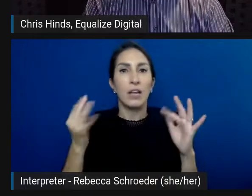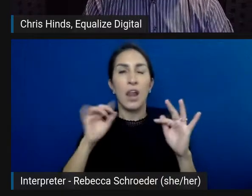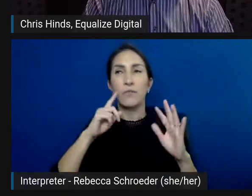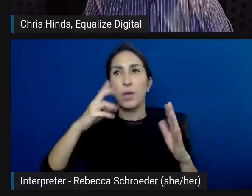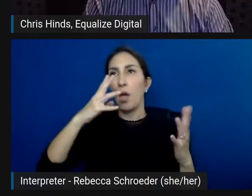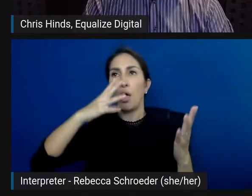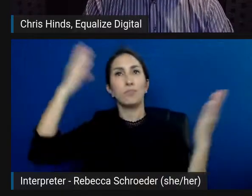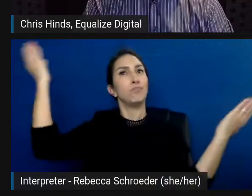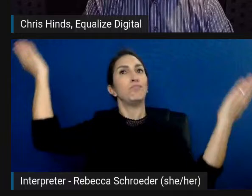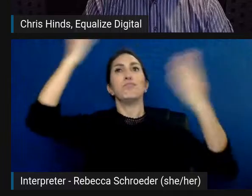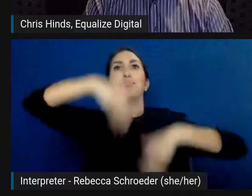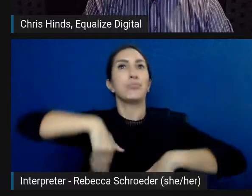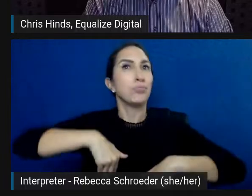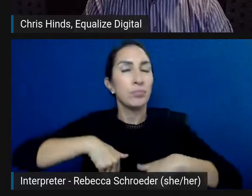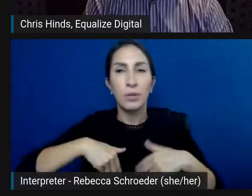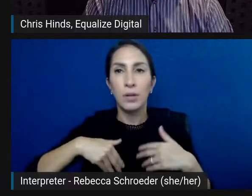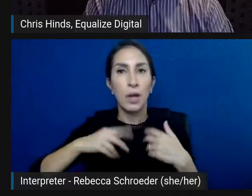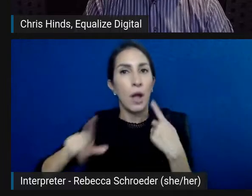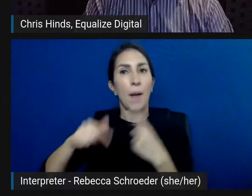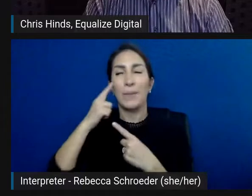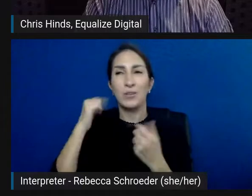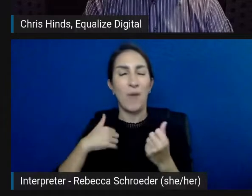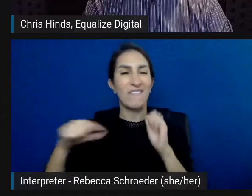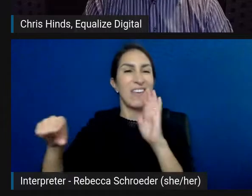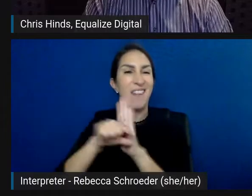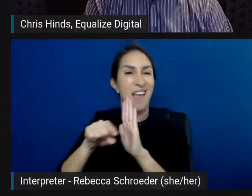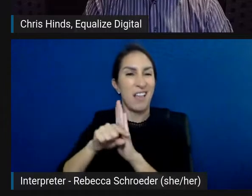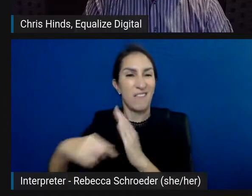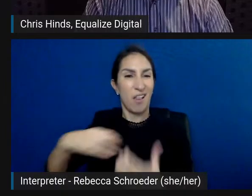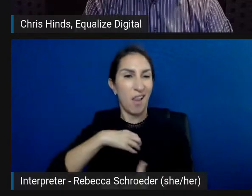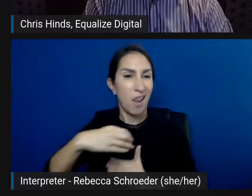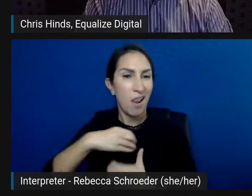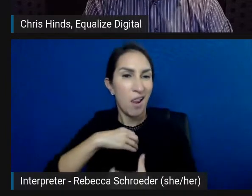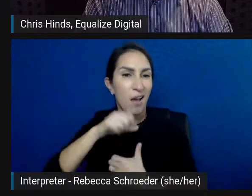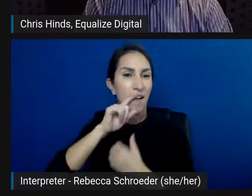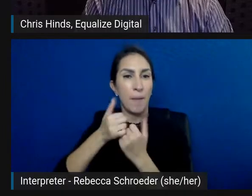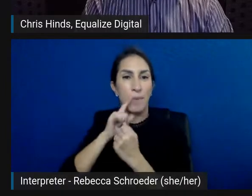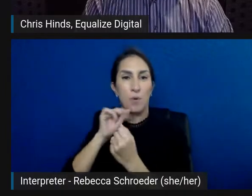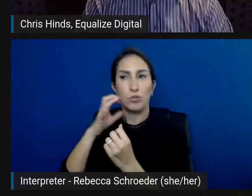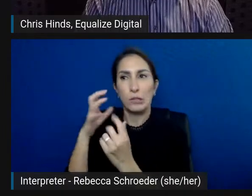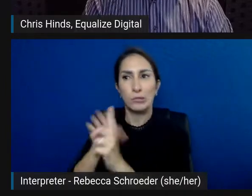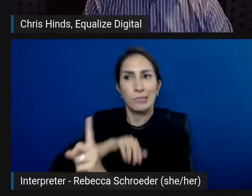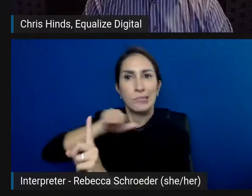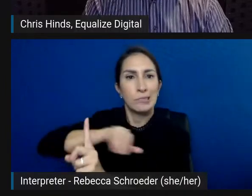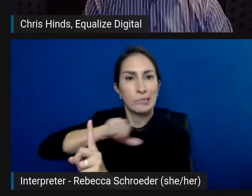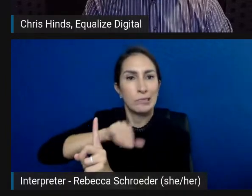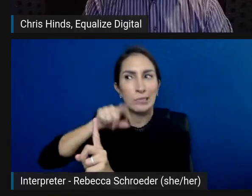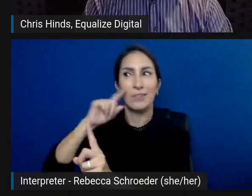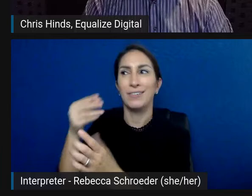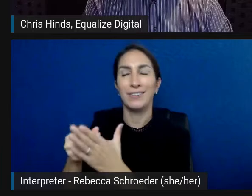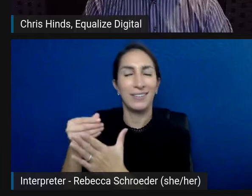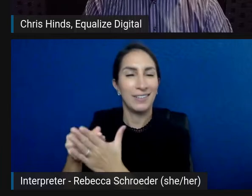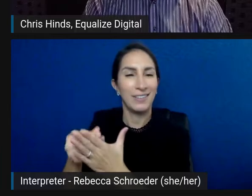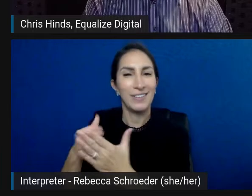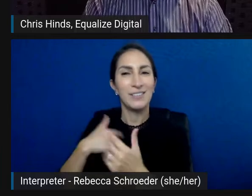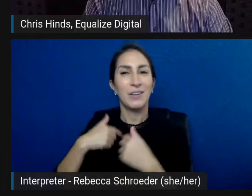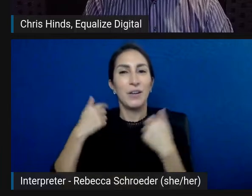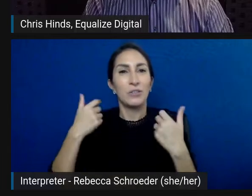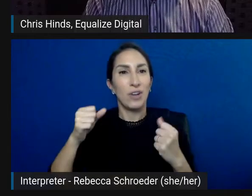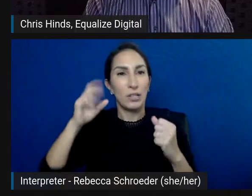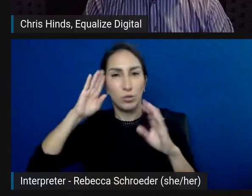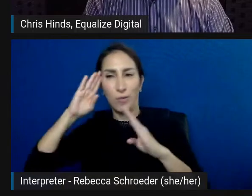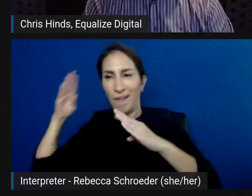or get covered up because of this negative press and these negative things that are occurring. Yeah. And so I try to shift it